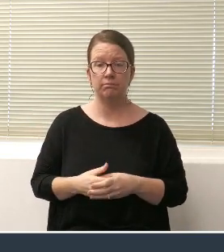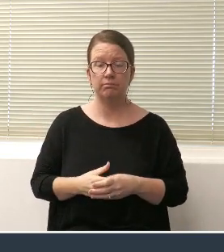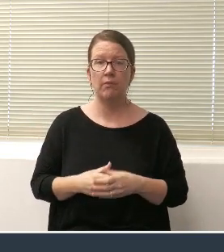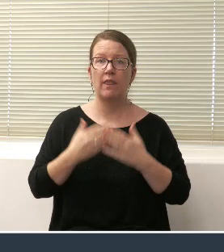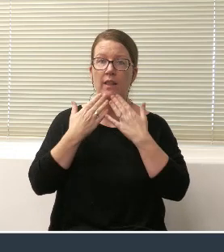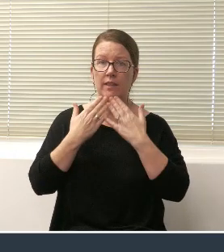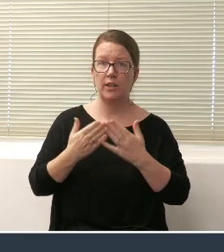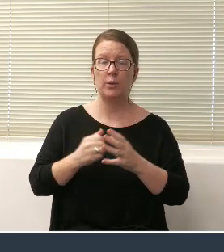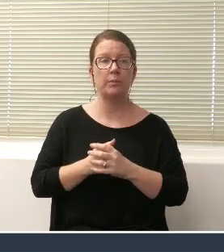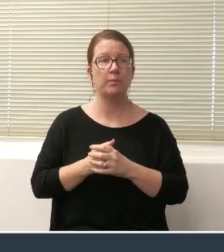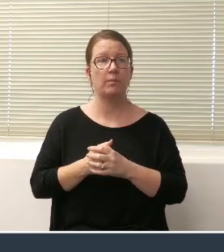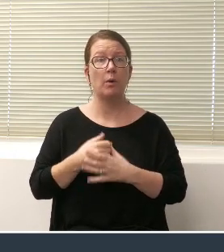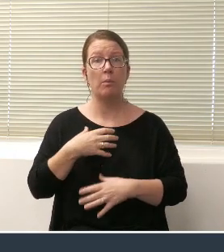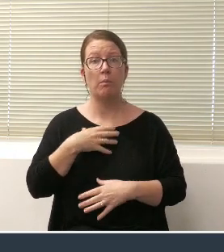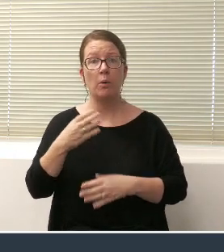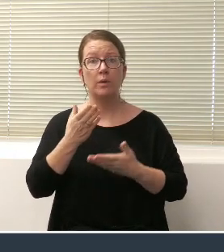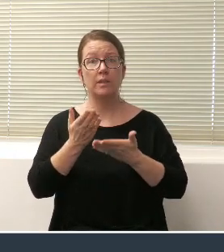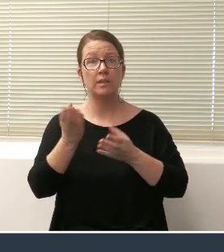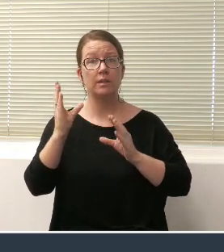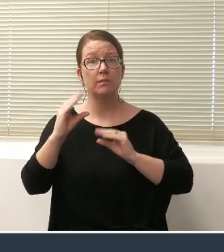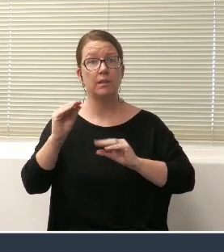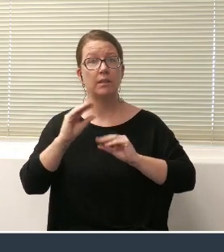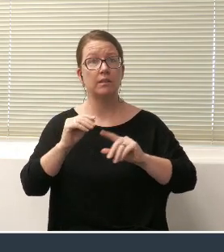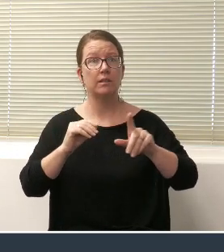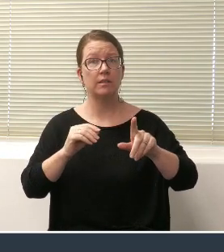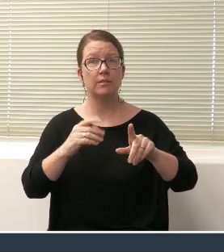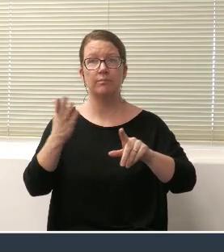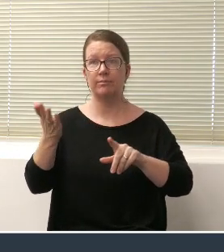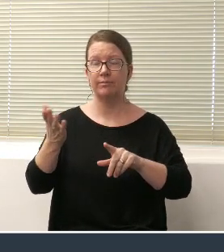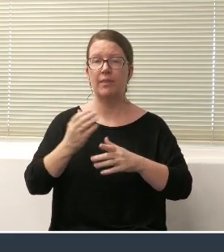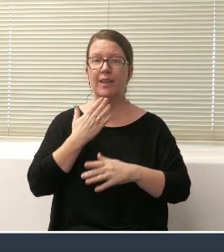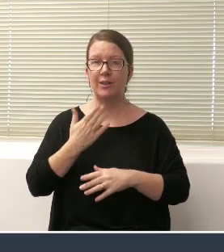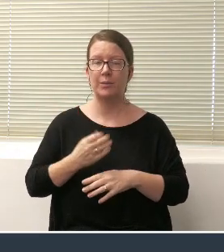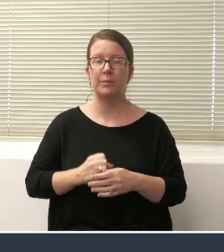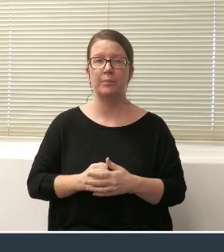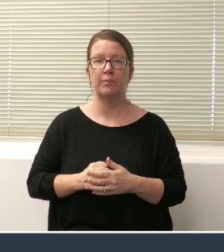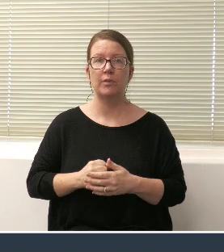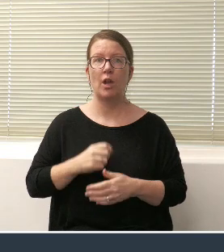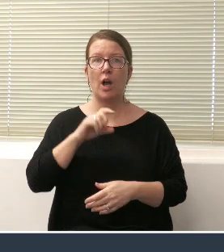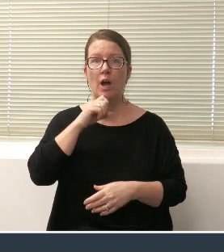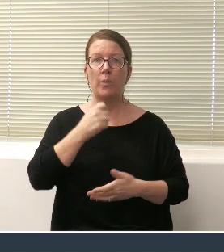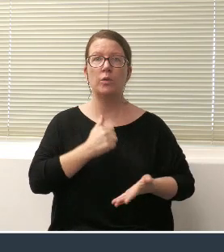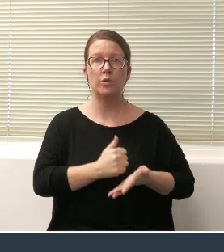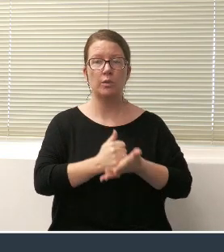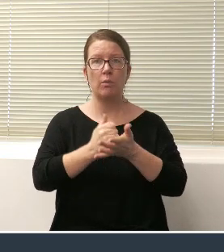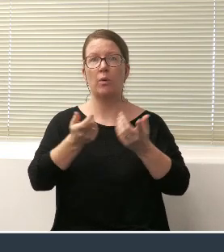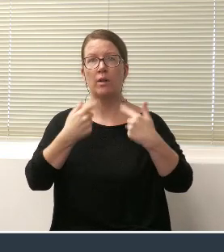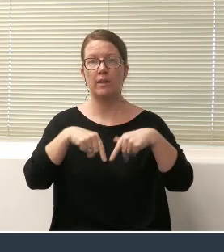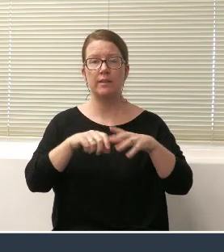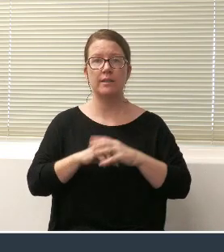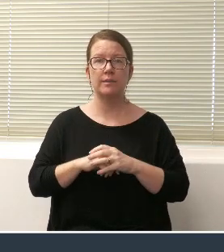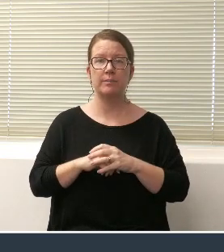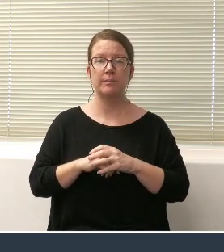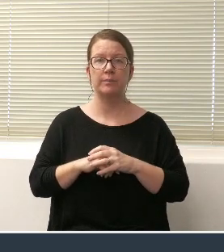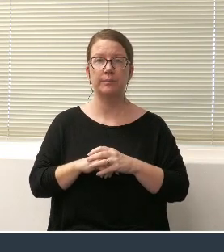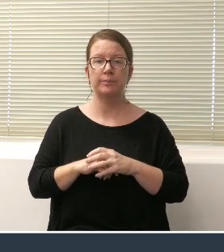Thank you, Councillor McGrath. Any further speakers? Councillor Crown. Thank you, Madam Mayor. I'm speaking in support of this. I